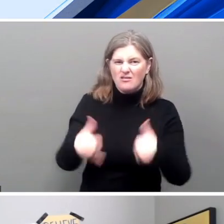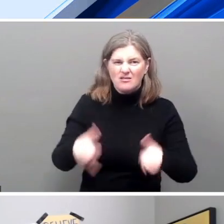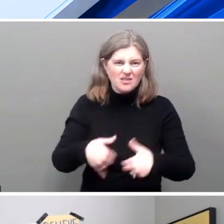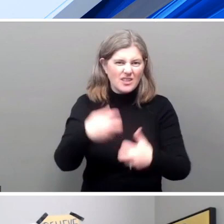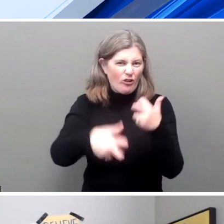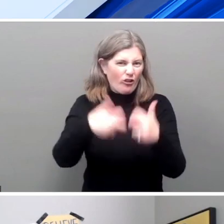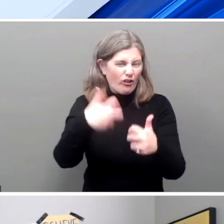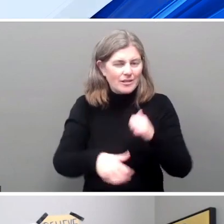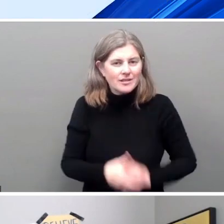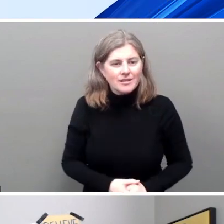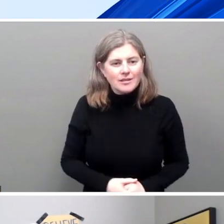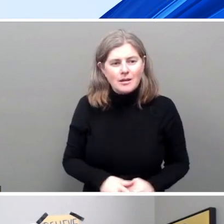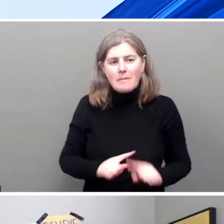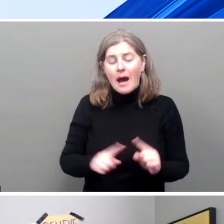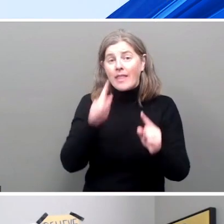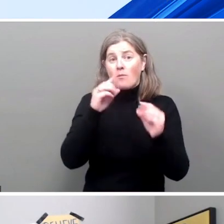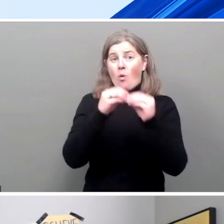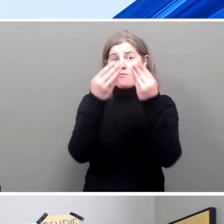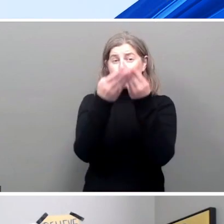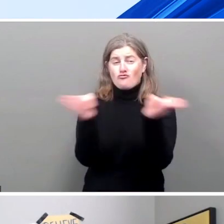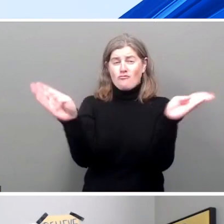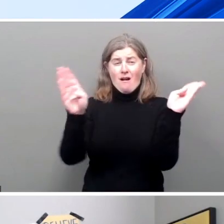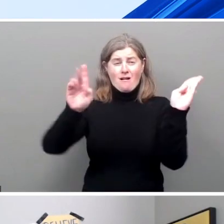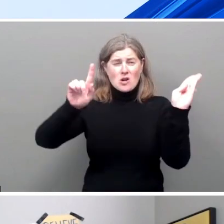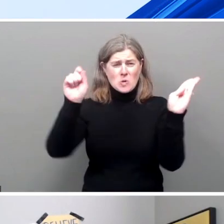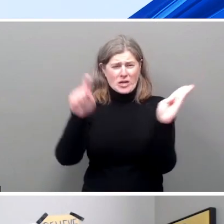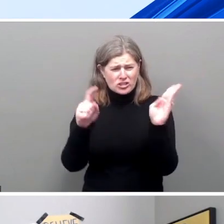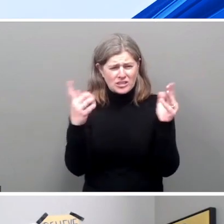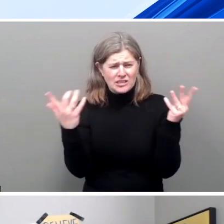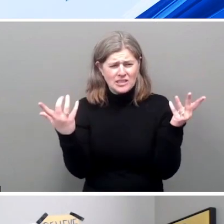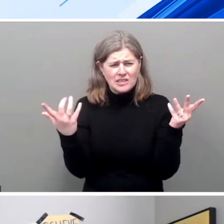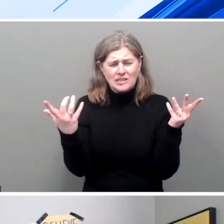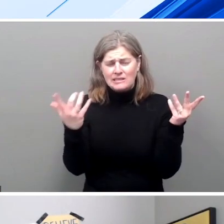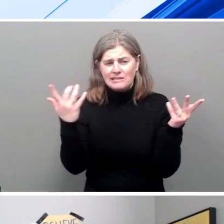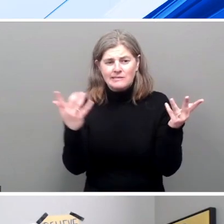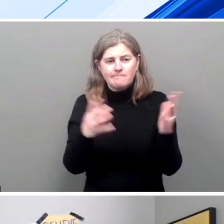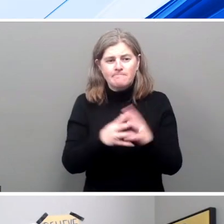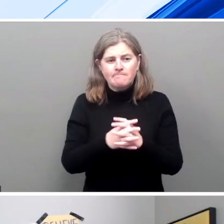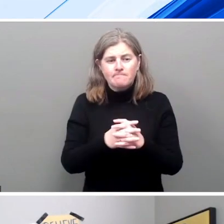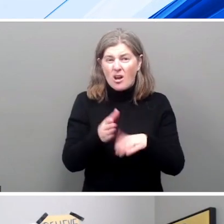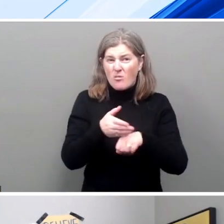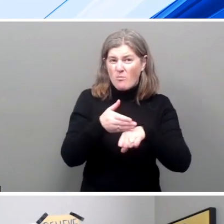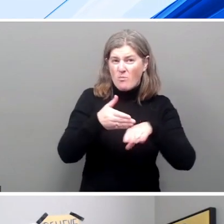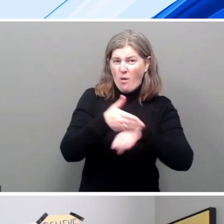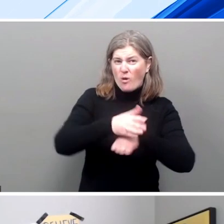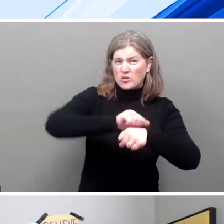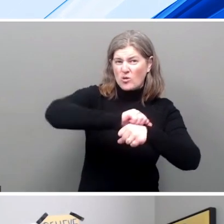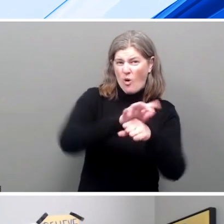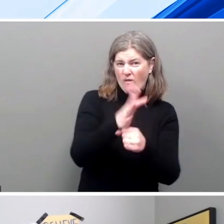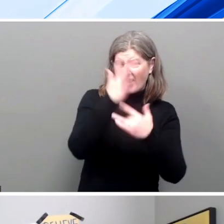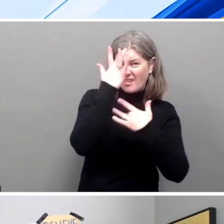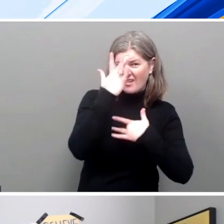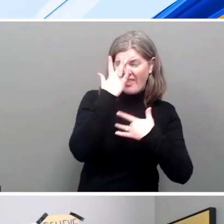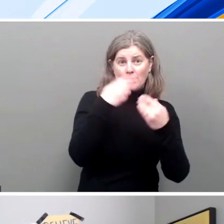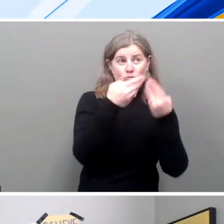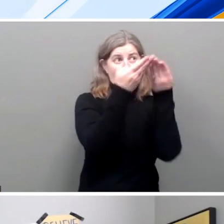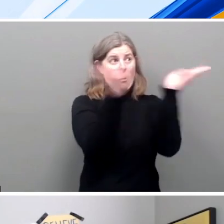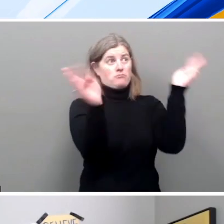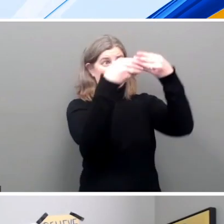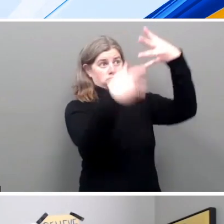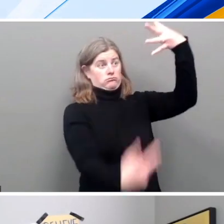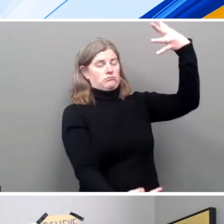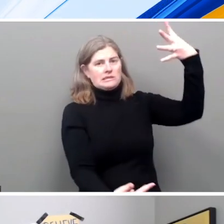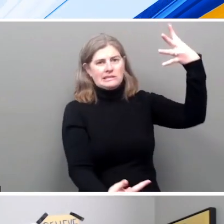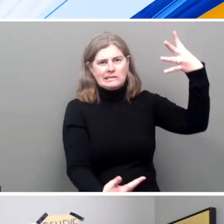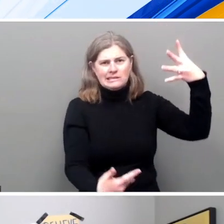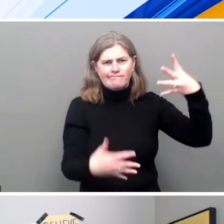difficult. But I think the broader question of post-COVID conditions, which is very broad,